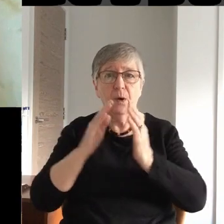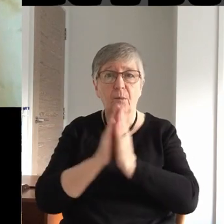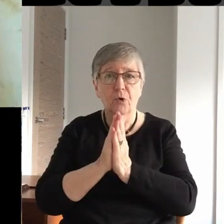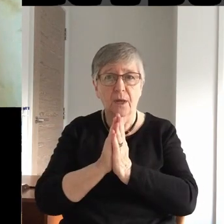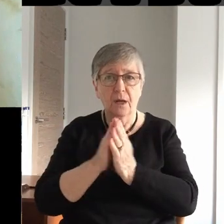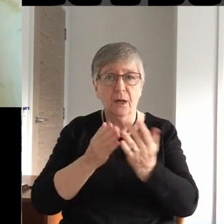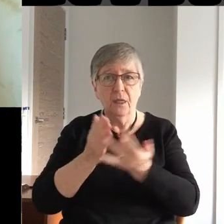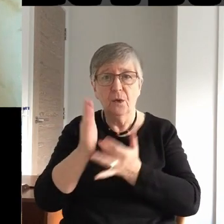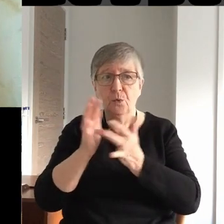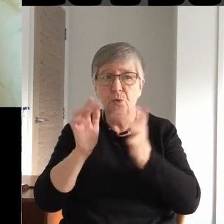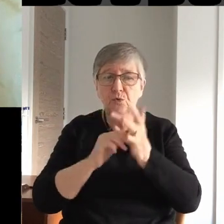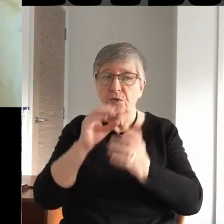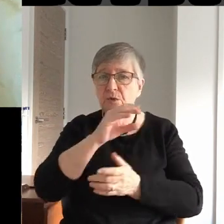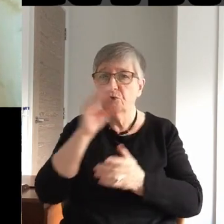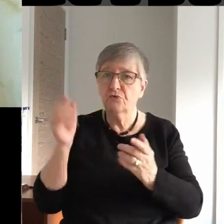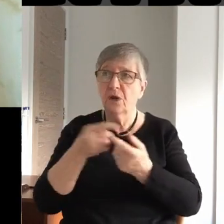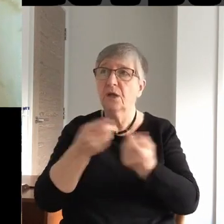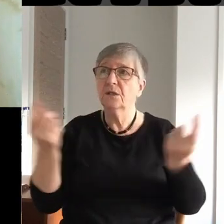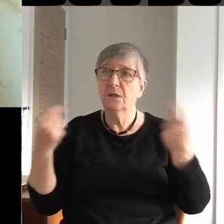Jesus Christ, our Lord.